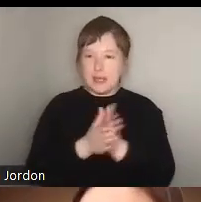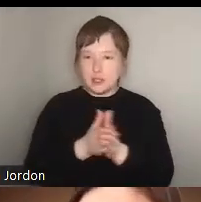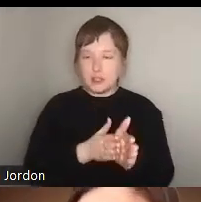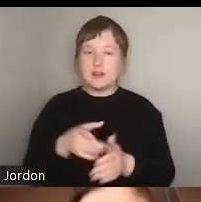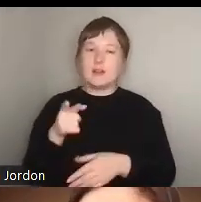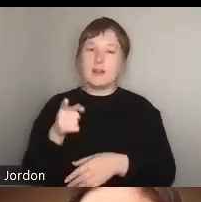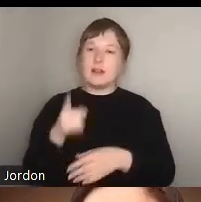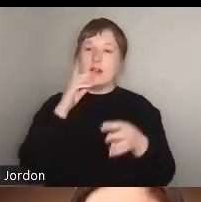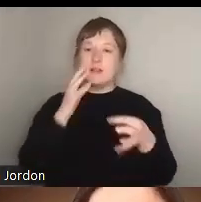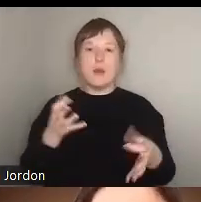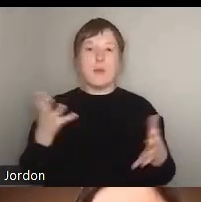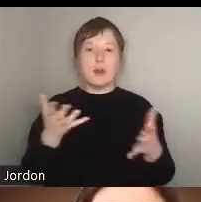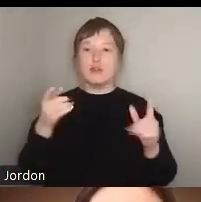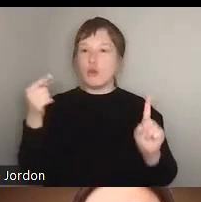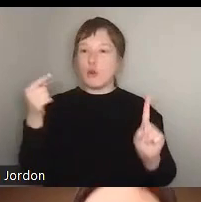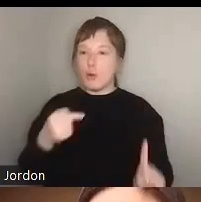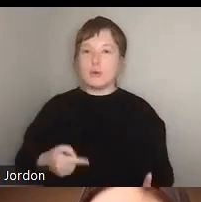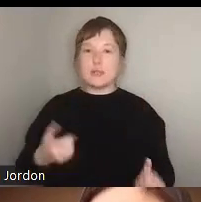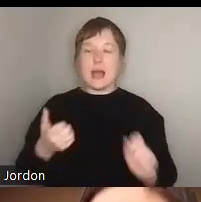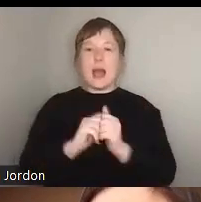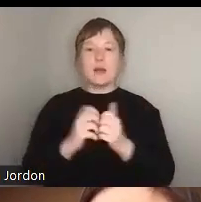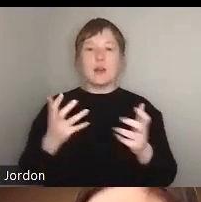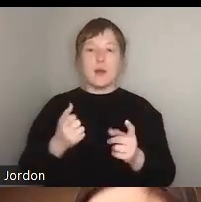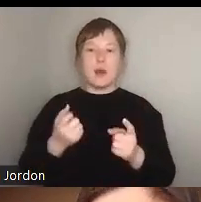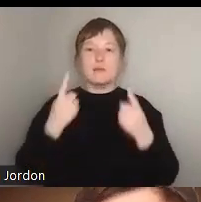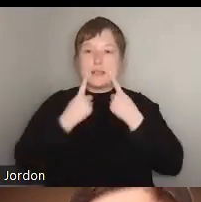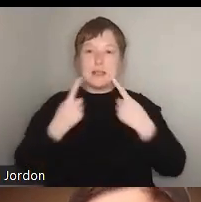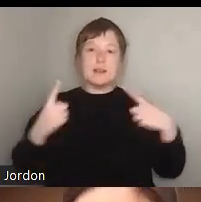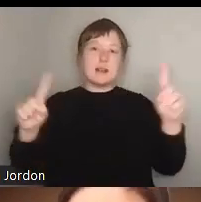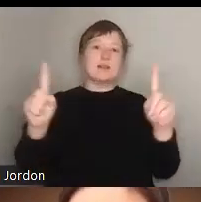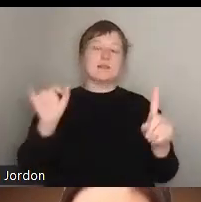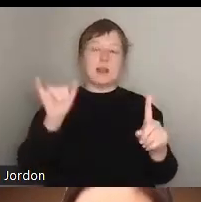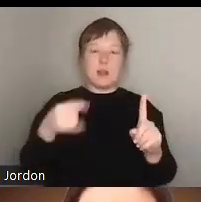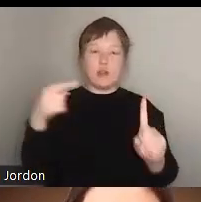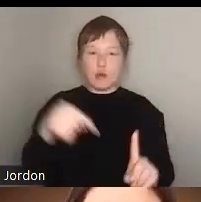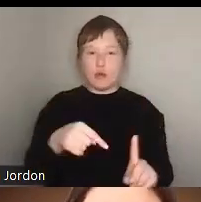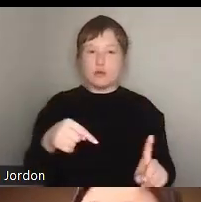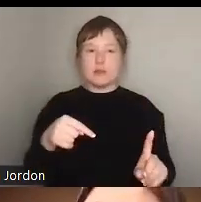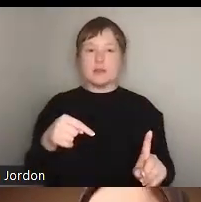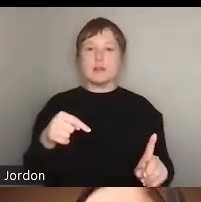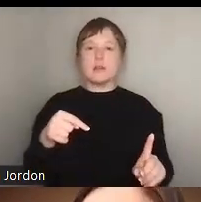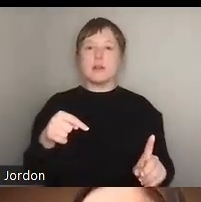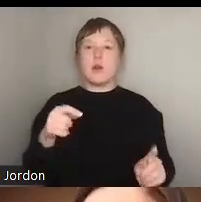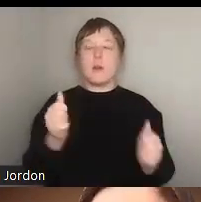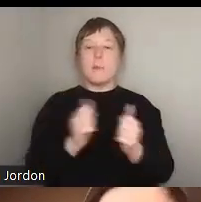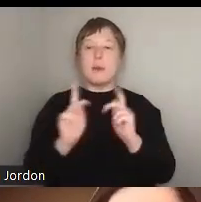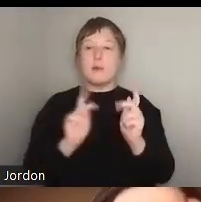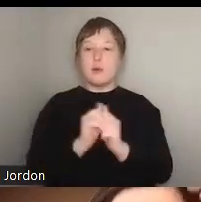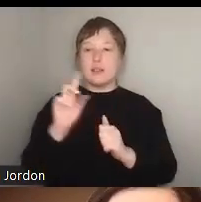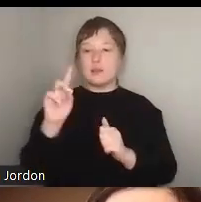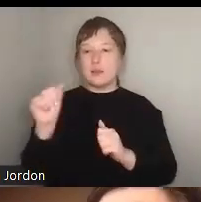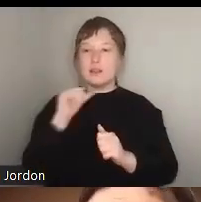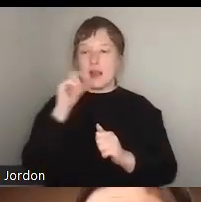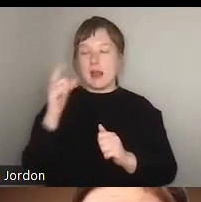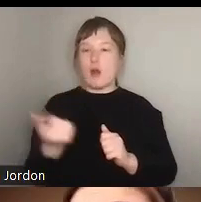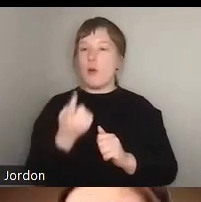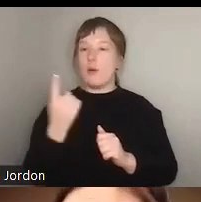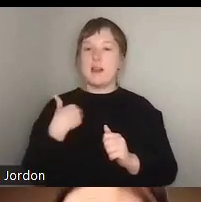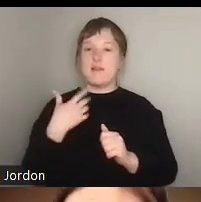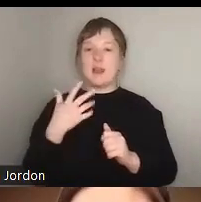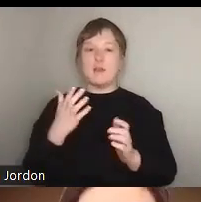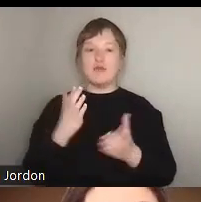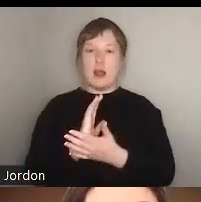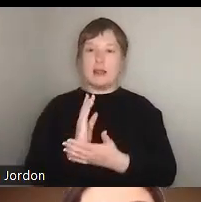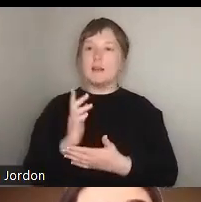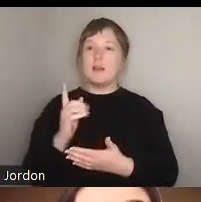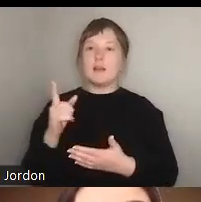deciding what your goals are, deciding how you want to reach those goals. And people with disabilities aren't always given that right, or they're not treated like they have